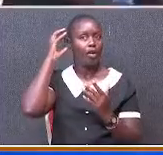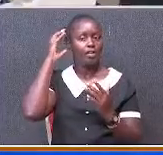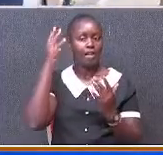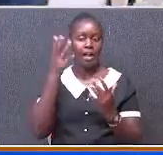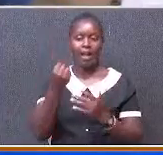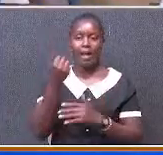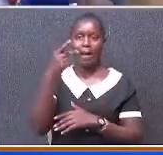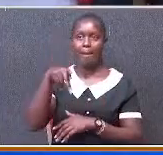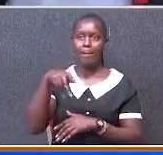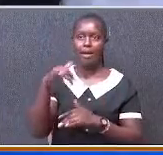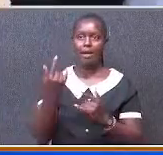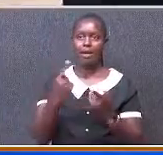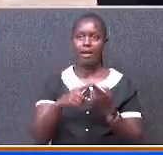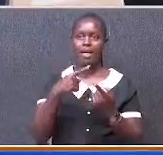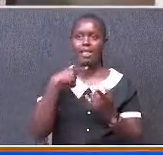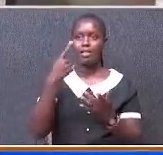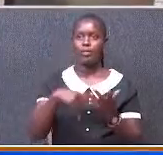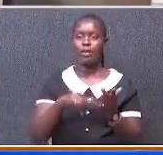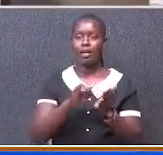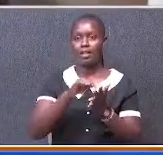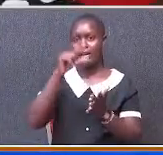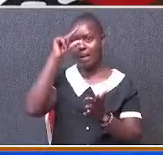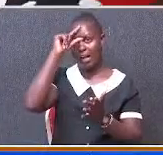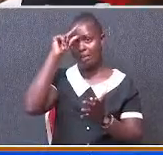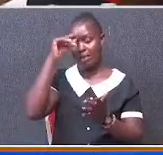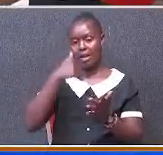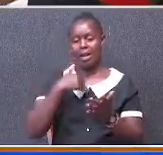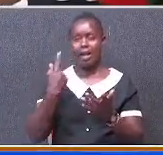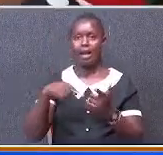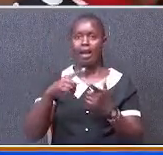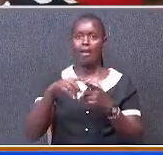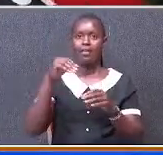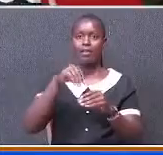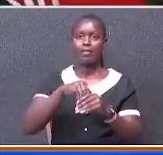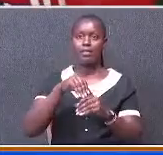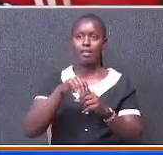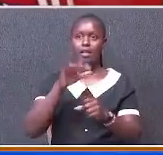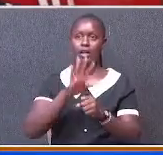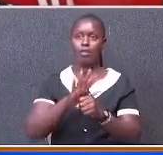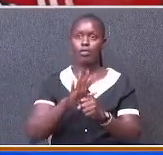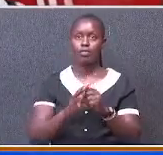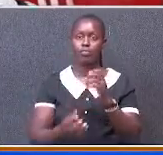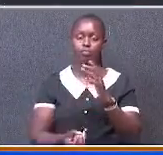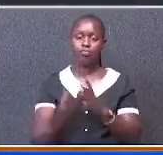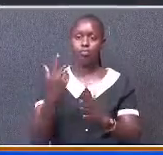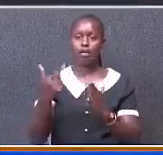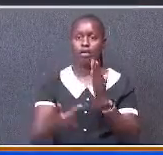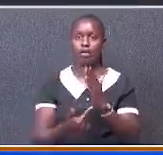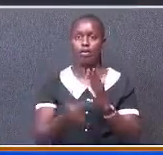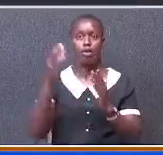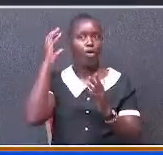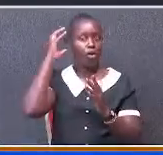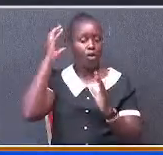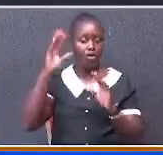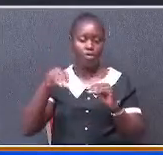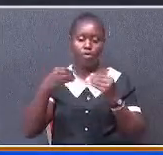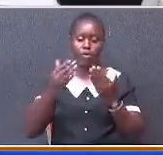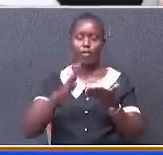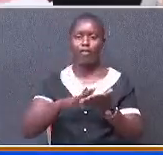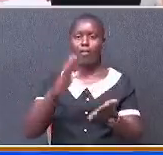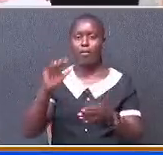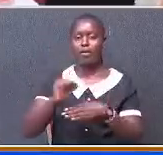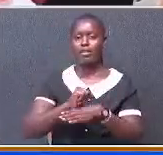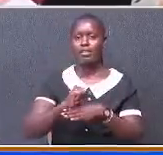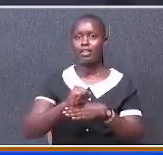Parliament Joseph Munyoro noted that the government has invested a lot in establishing technical colleges to offer more training